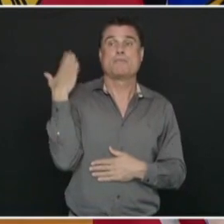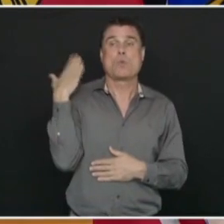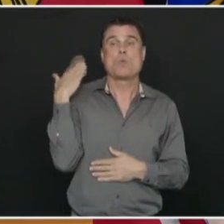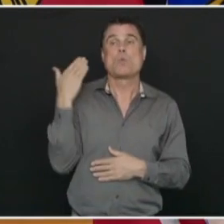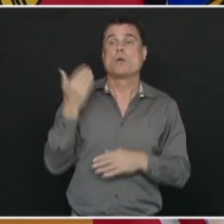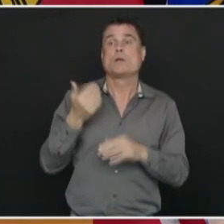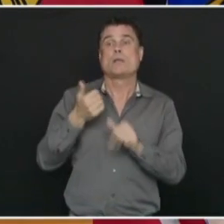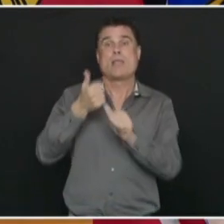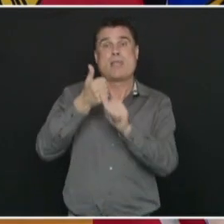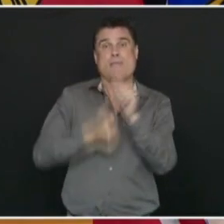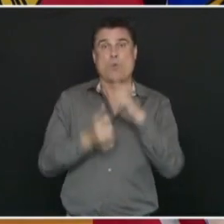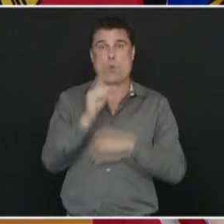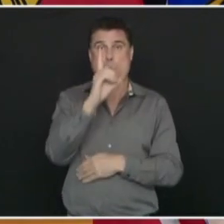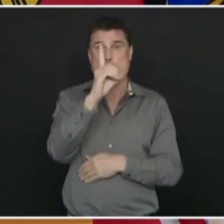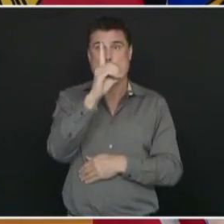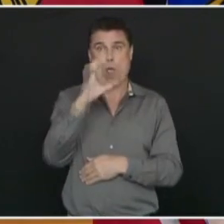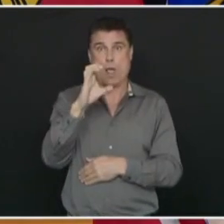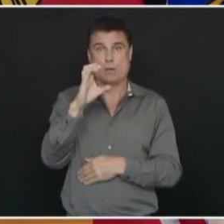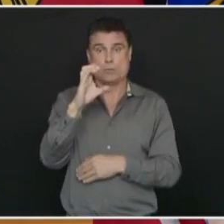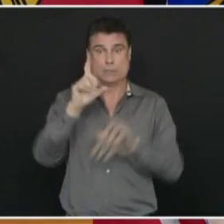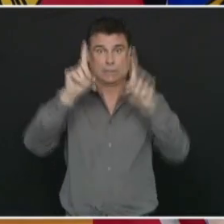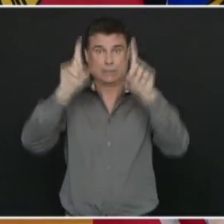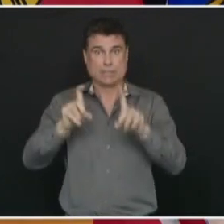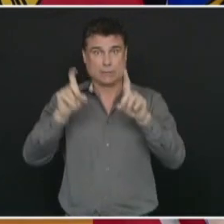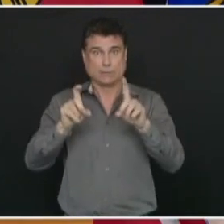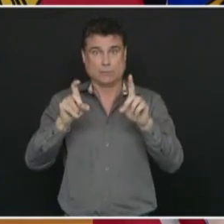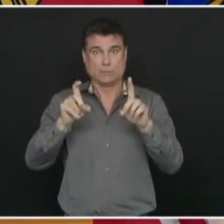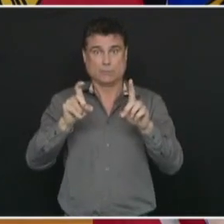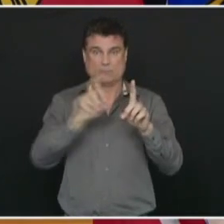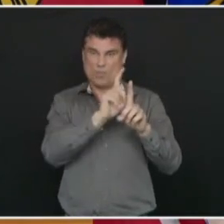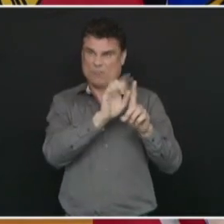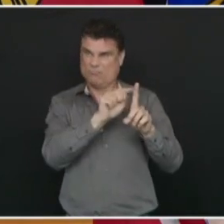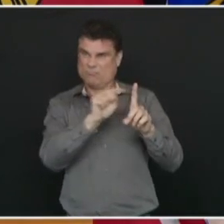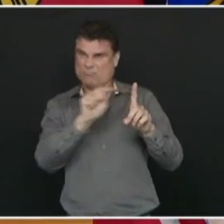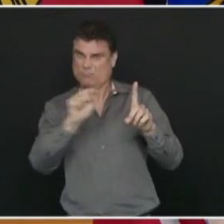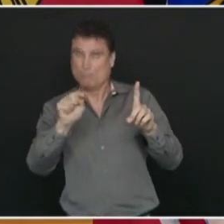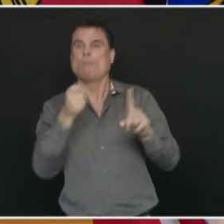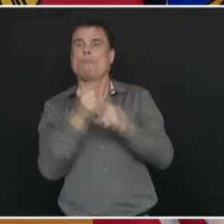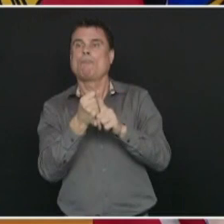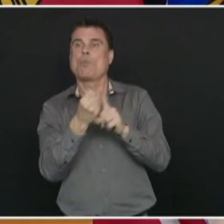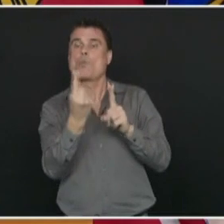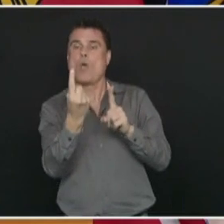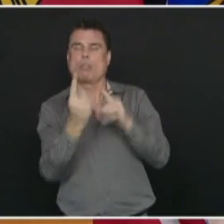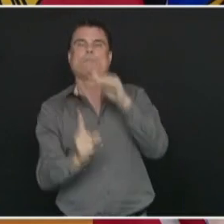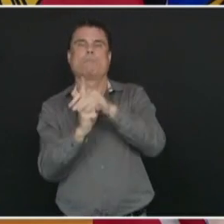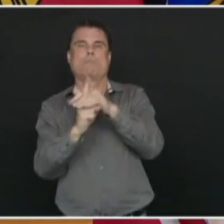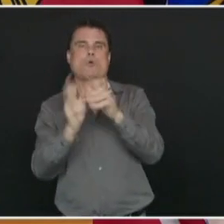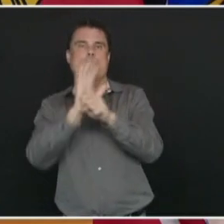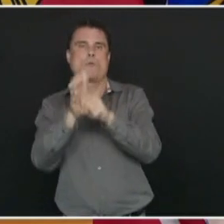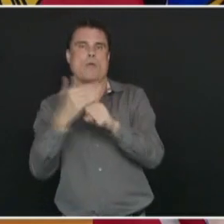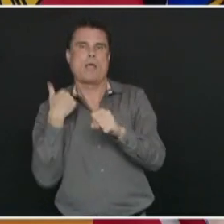dying from this or hospitalized from this, and nobody's entirely sure why that is.